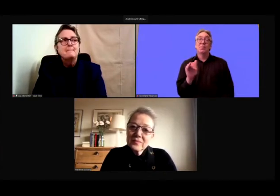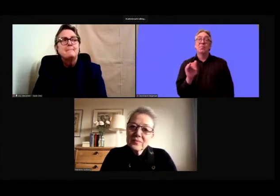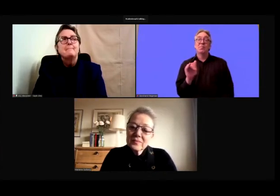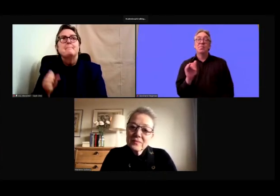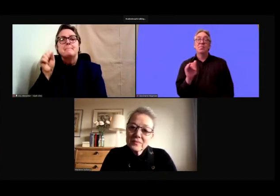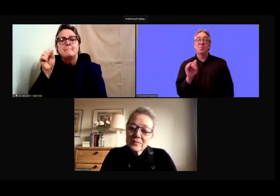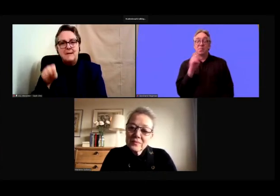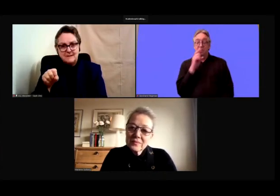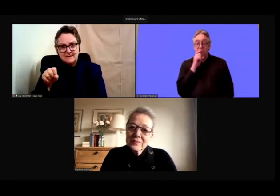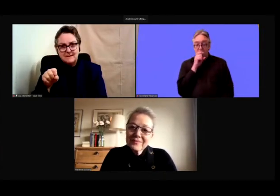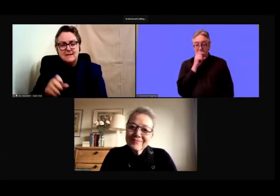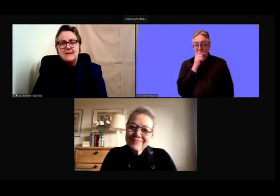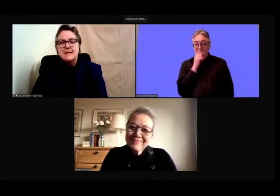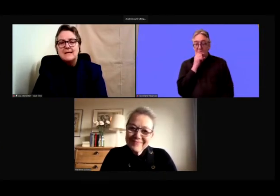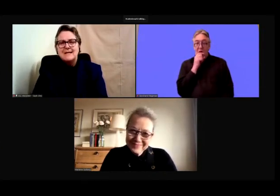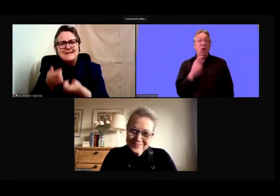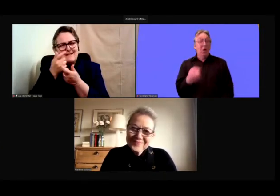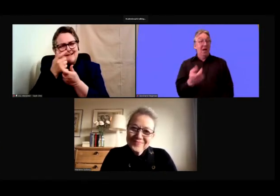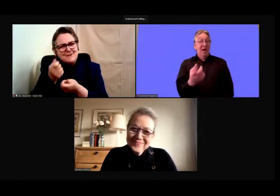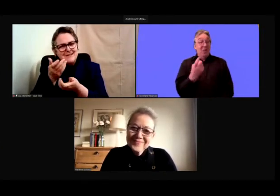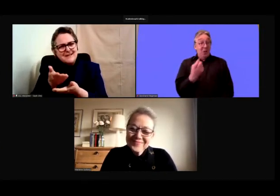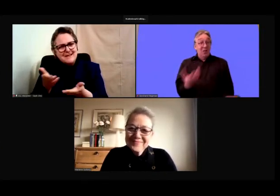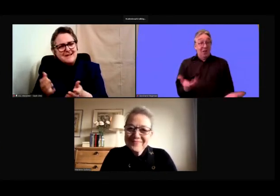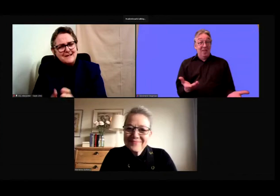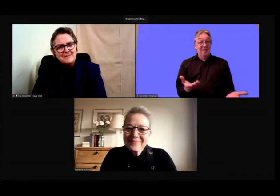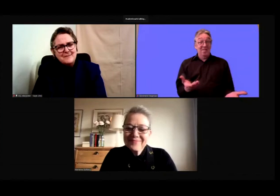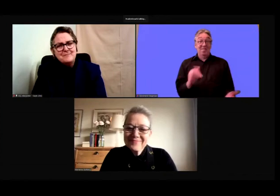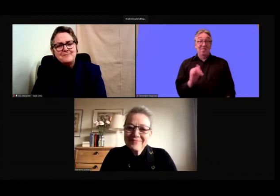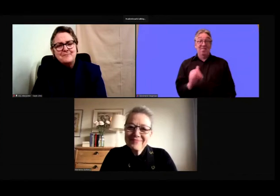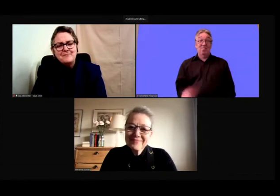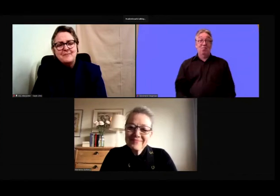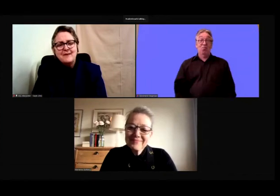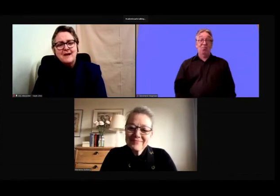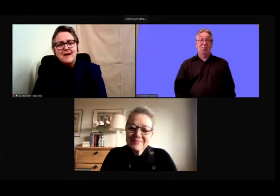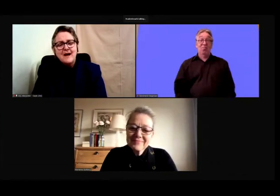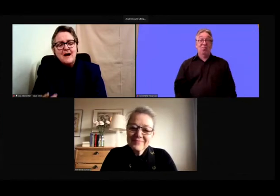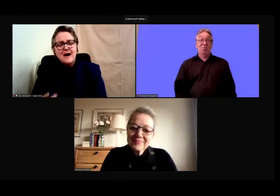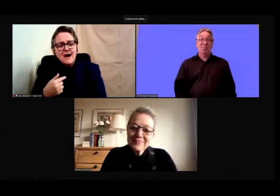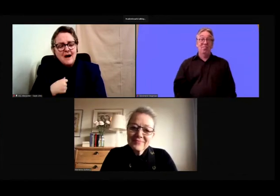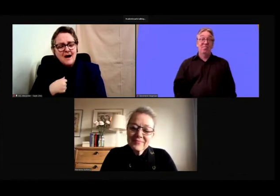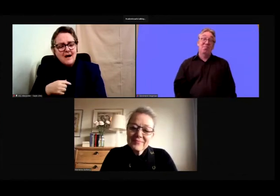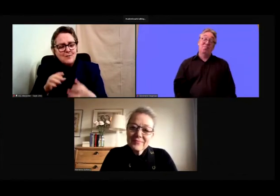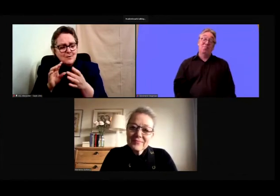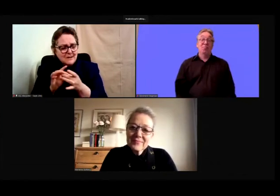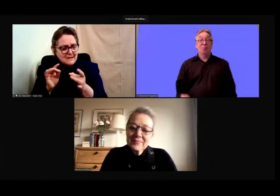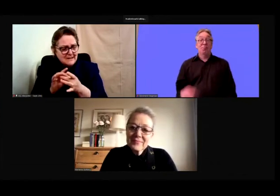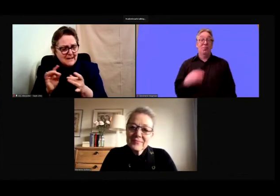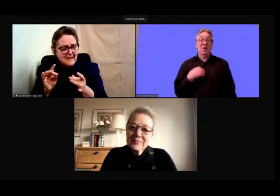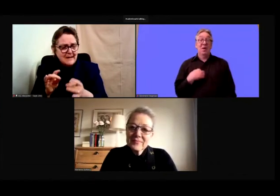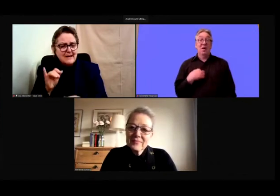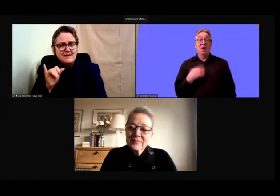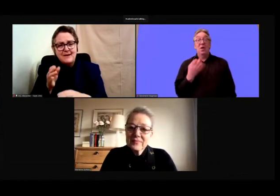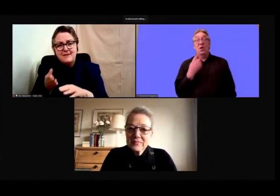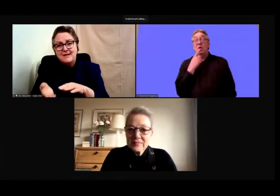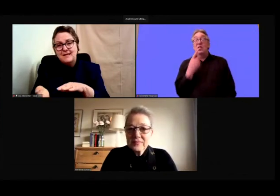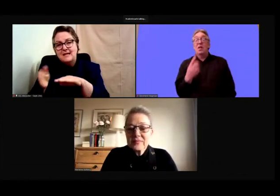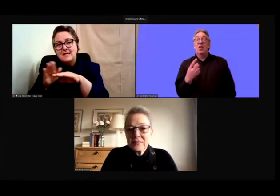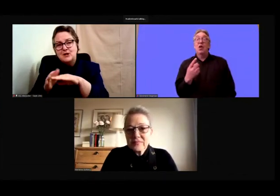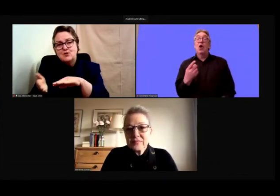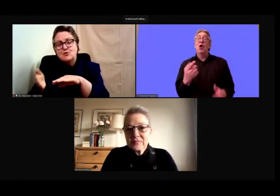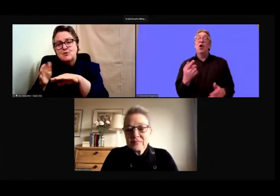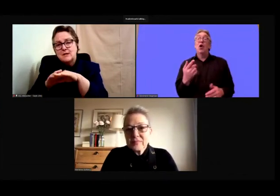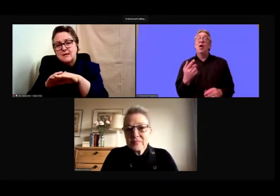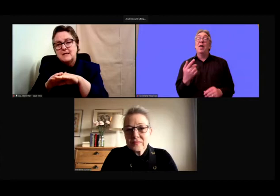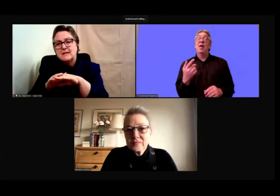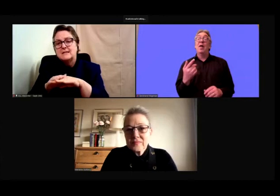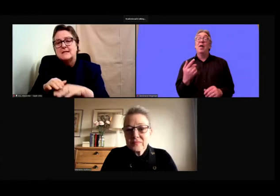it's an interesting thing, isn't it? I would say that the increase in semantic specificity